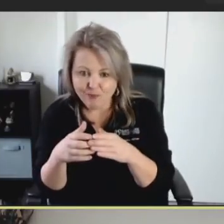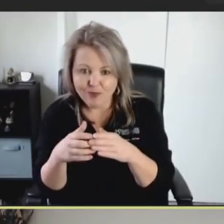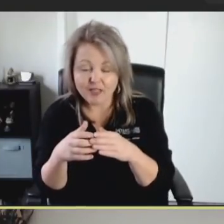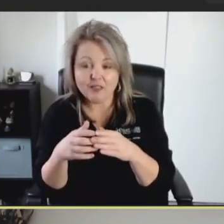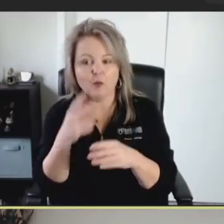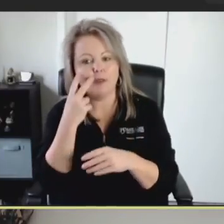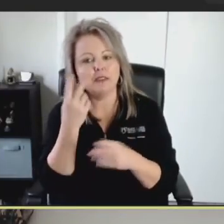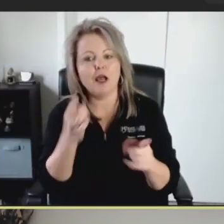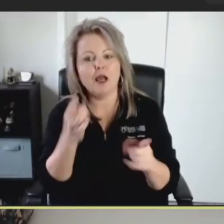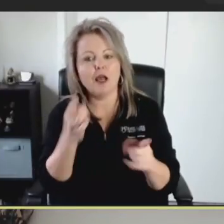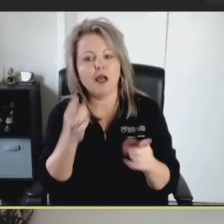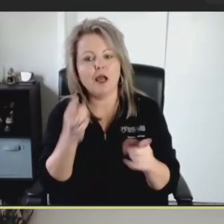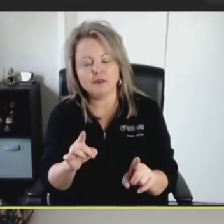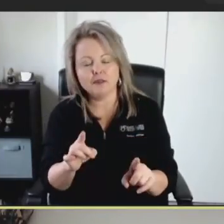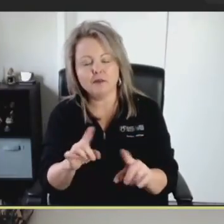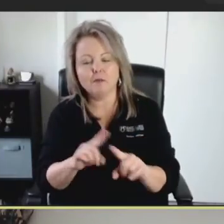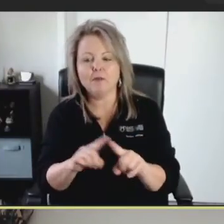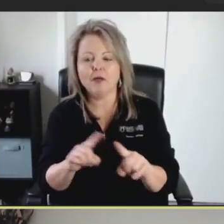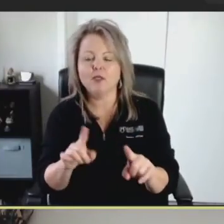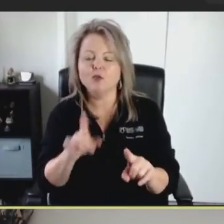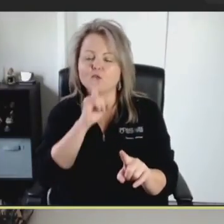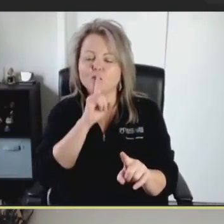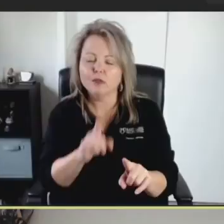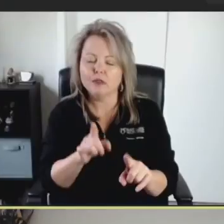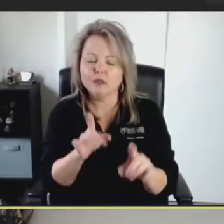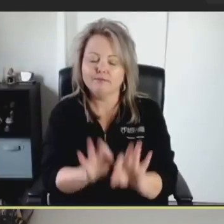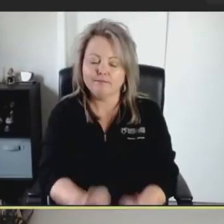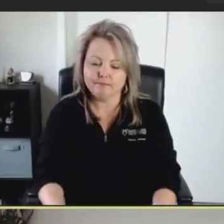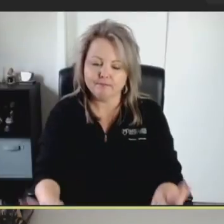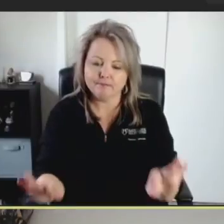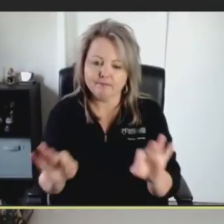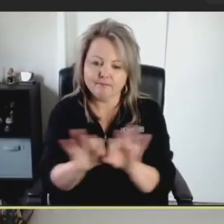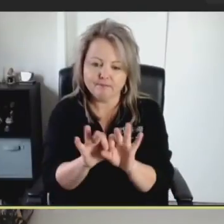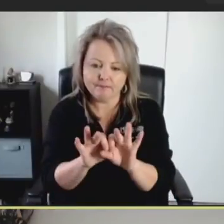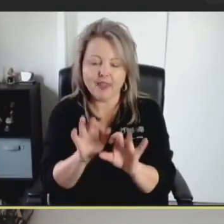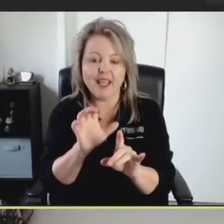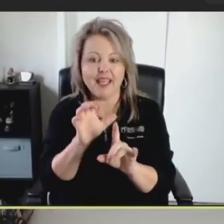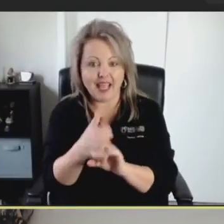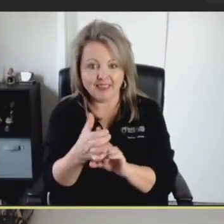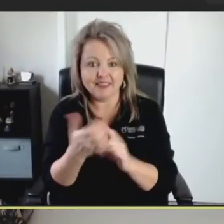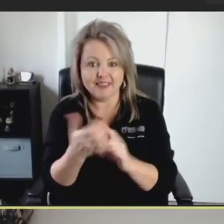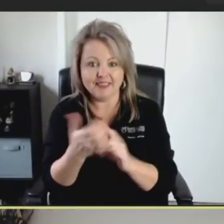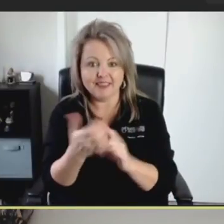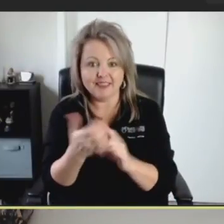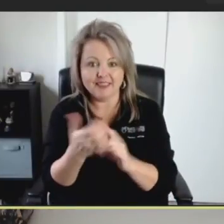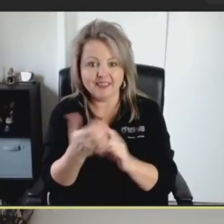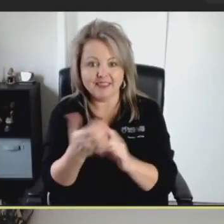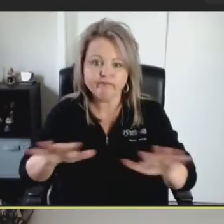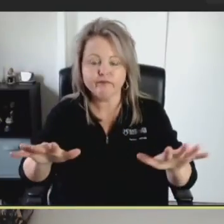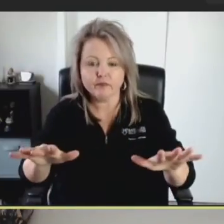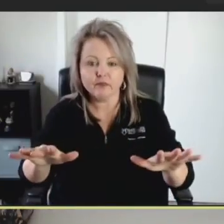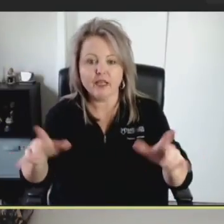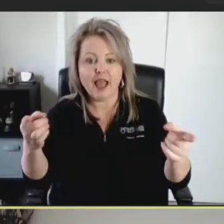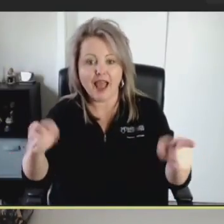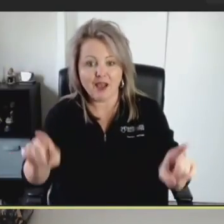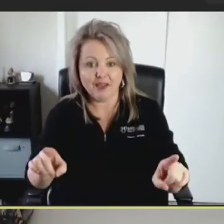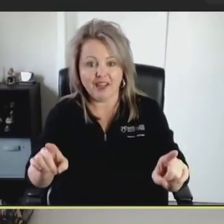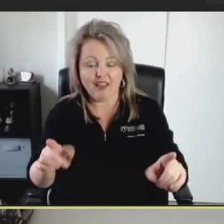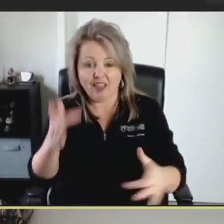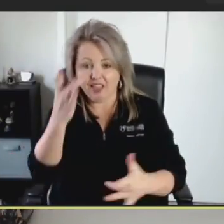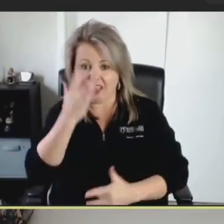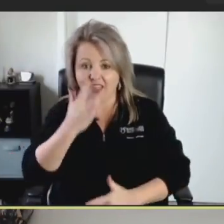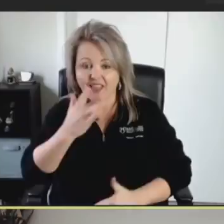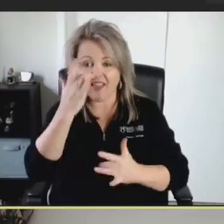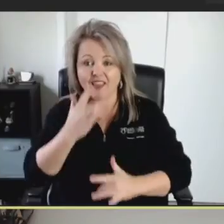happen, but it is so critical because cases are happening and spread is occurring through gatherings with